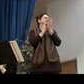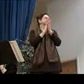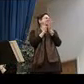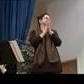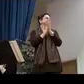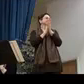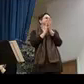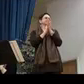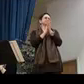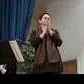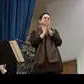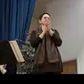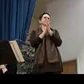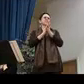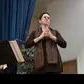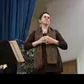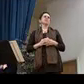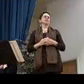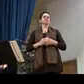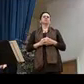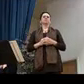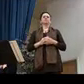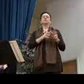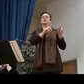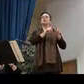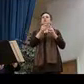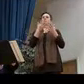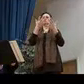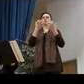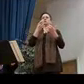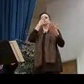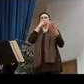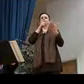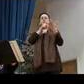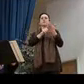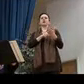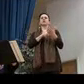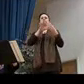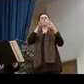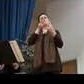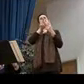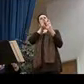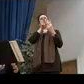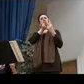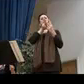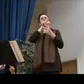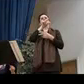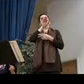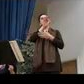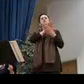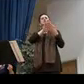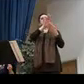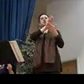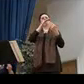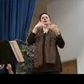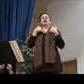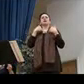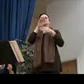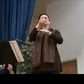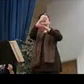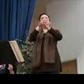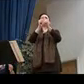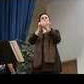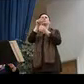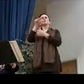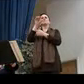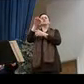I would also like to recognize the partnership Great Falls College has established with Great Falls Public Schools, where as you heard,